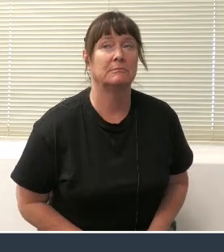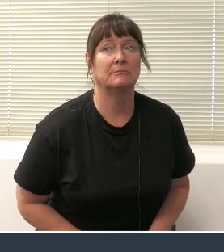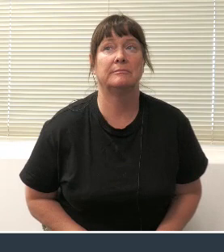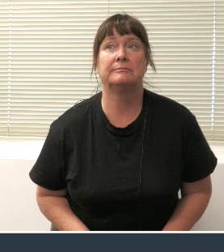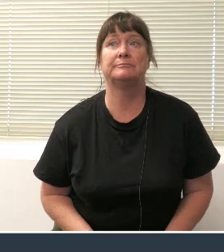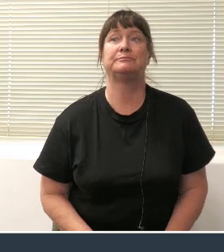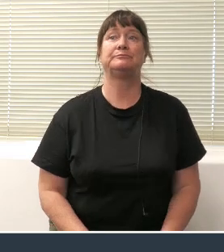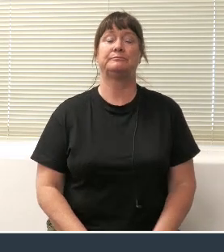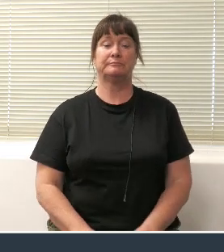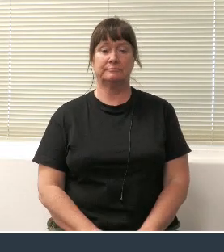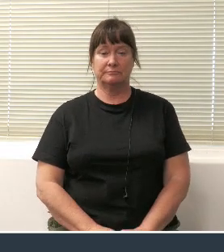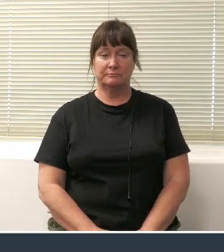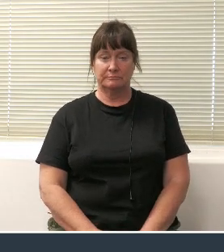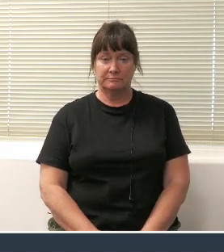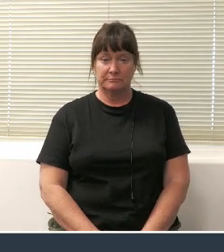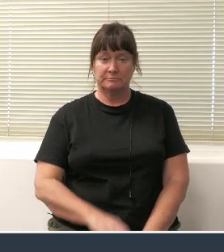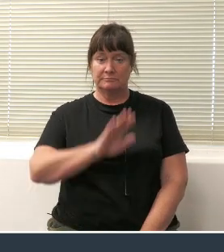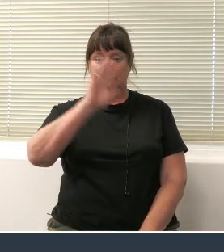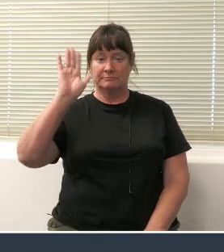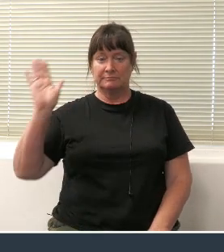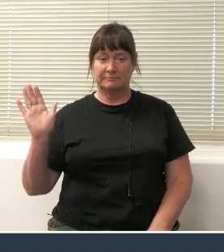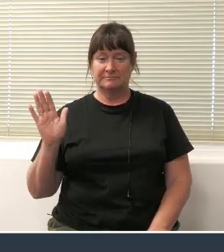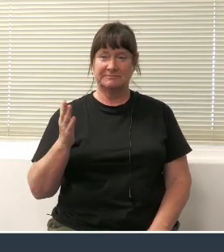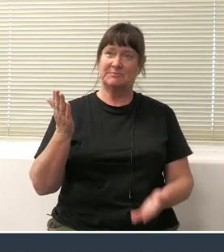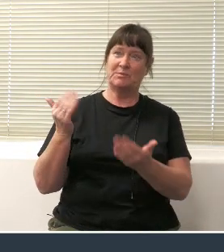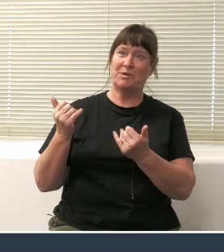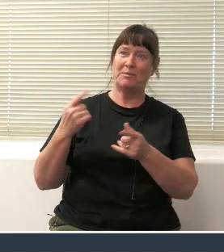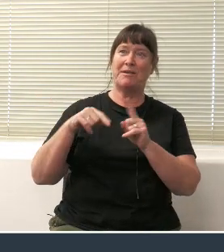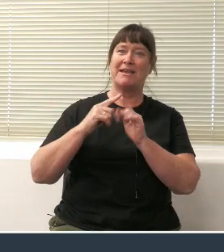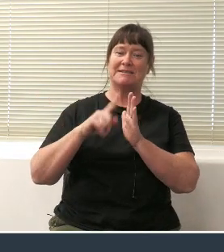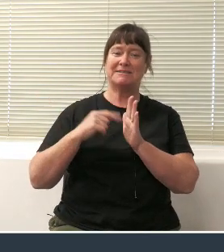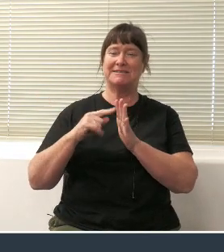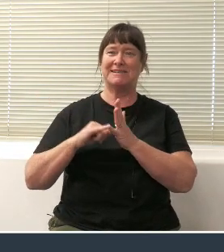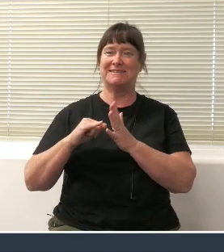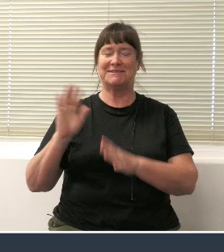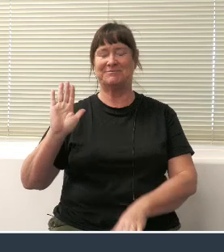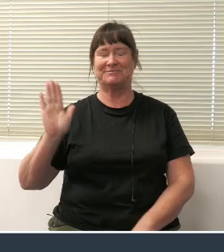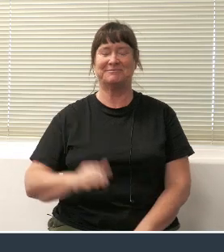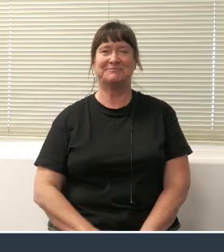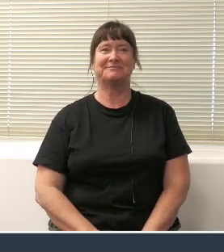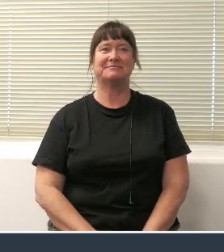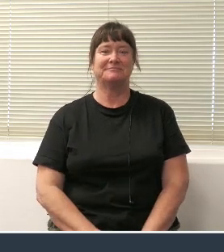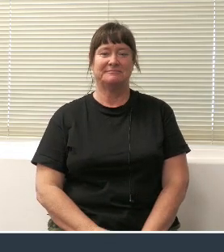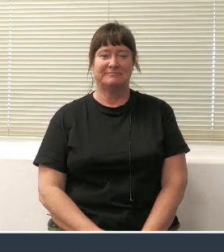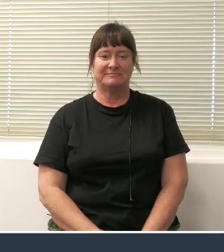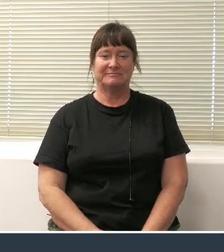Welcome, Alistair. Hi, everyone. And Jess. Again.